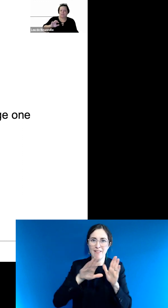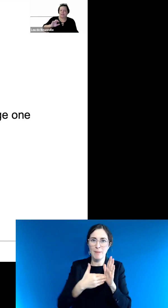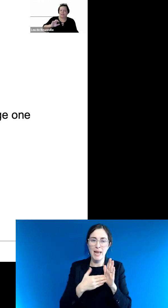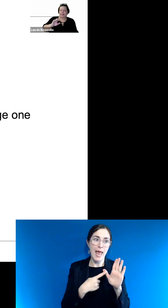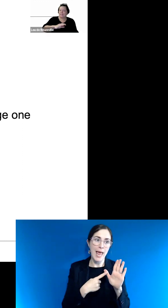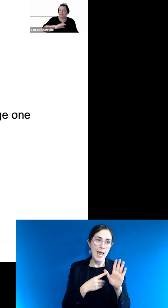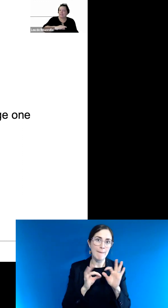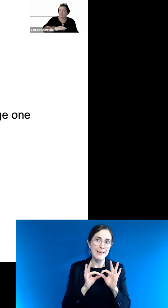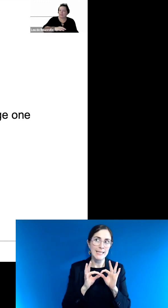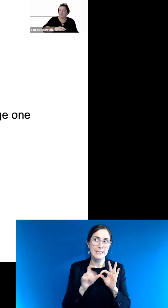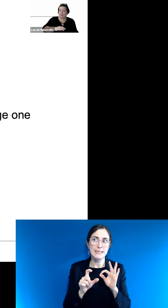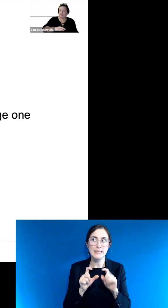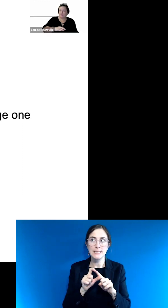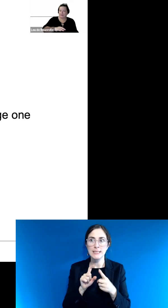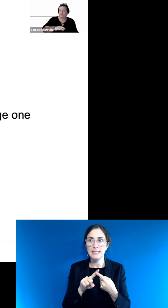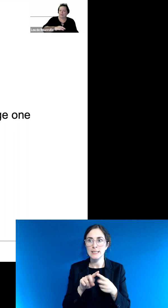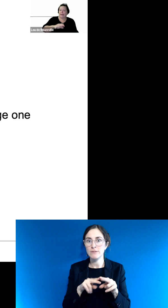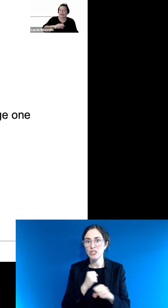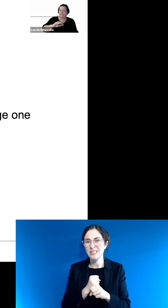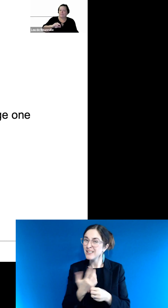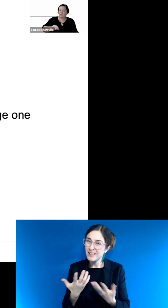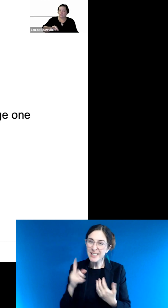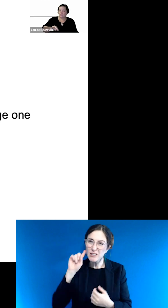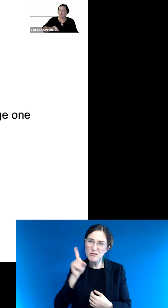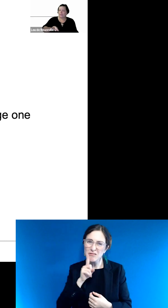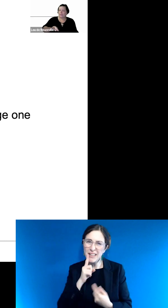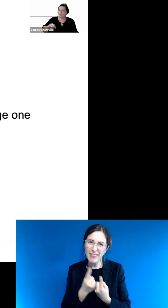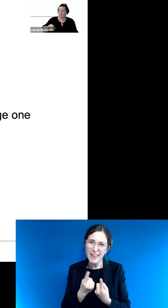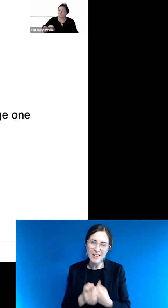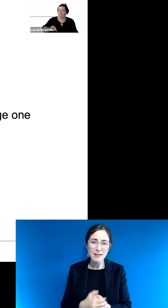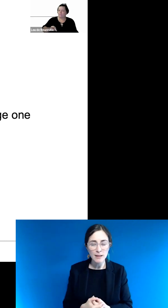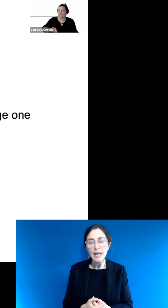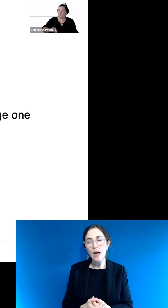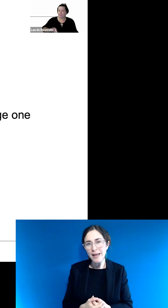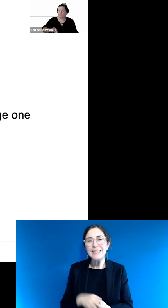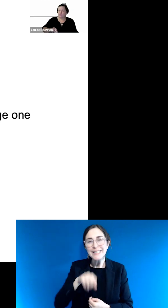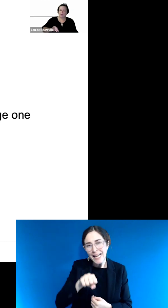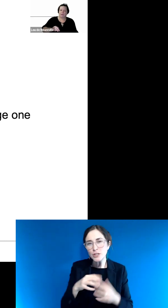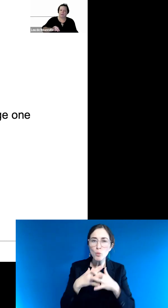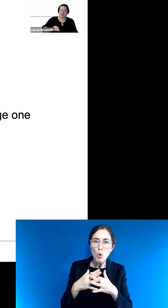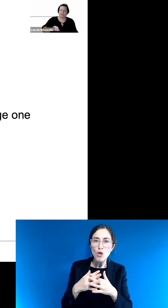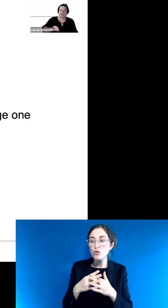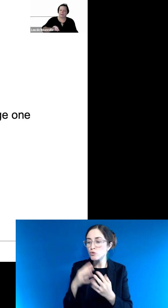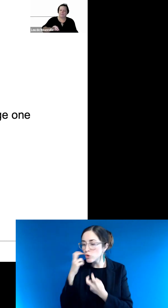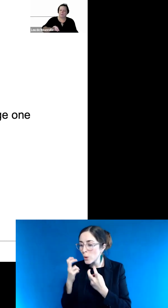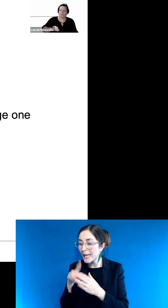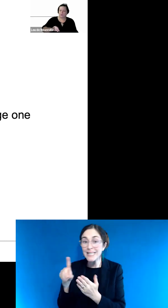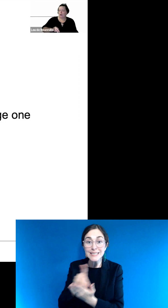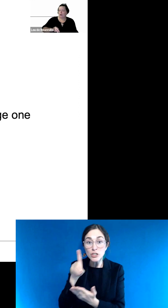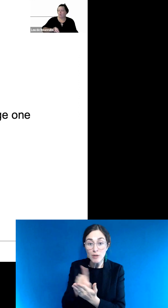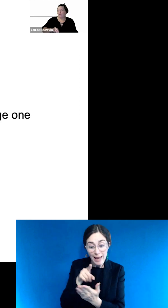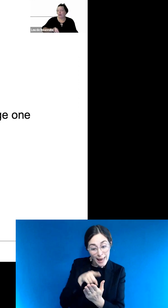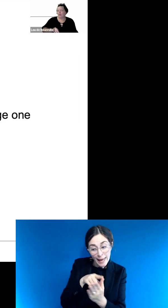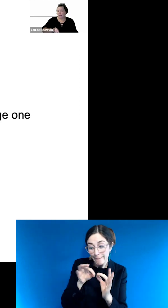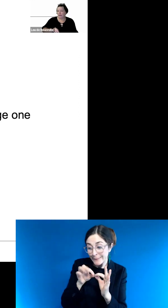It's just, it is a hearing kid thing, I get it. And it's very useful for kids to look up things in a dictionary. If your